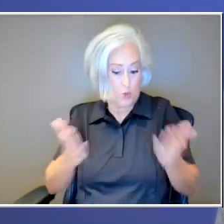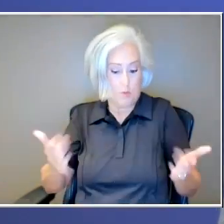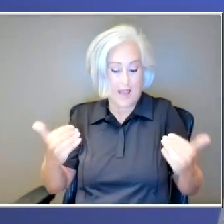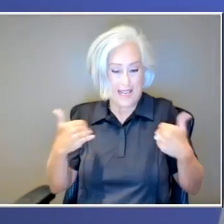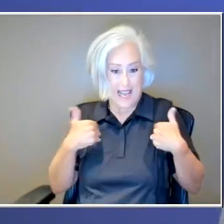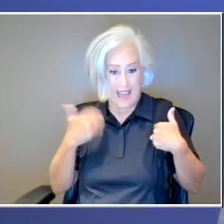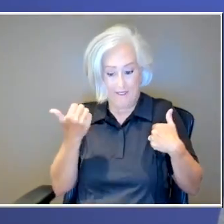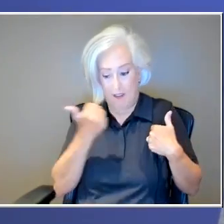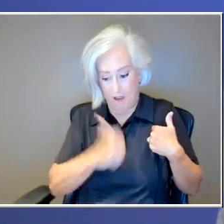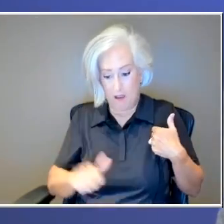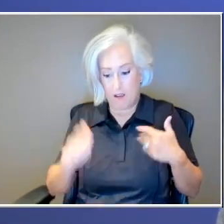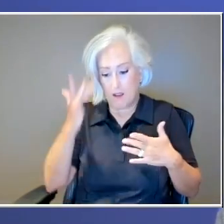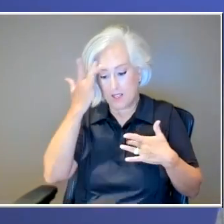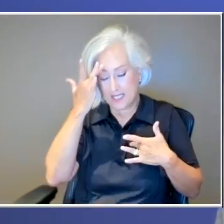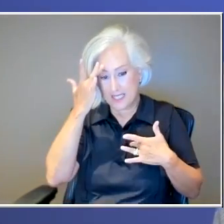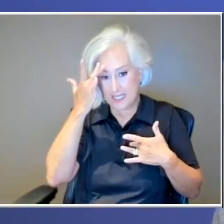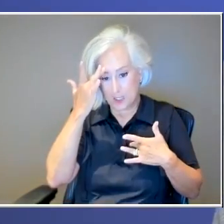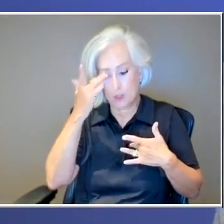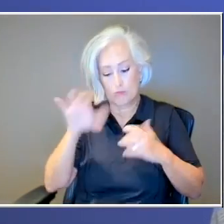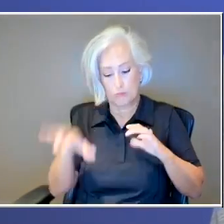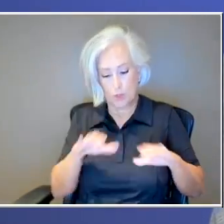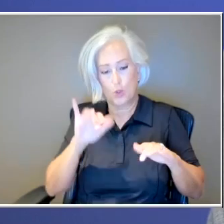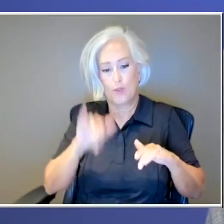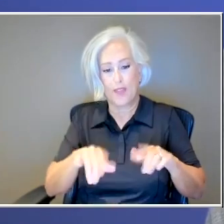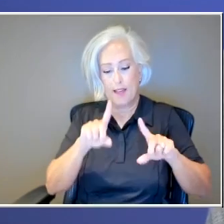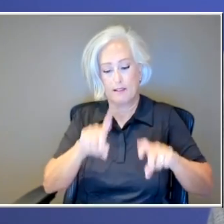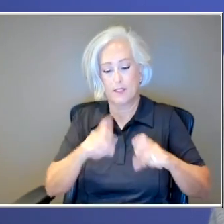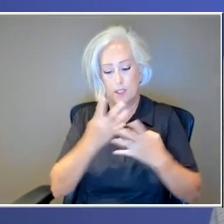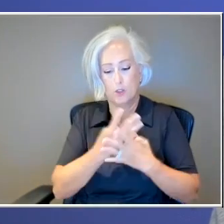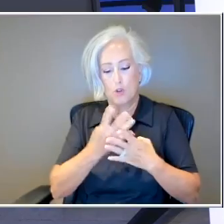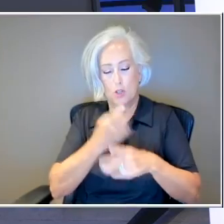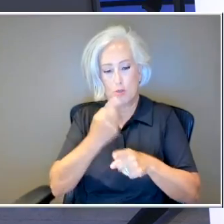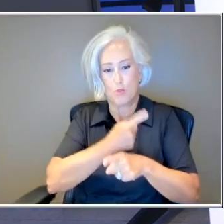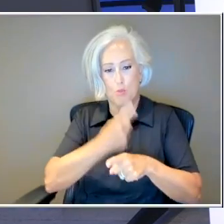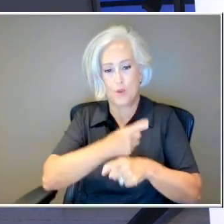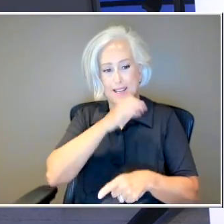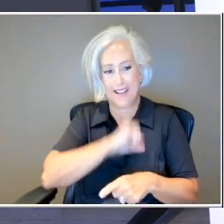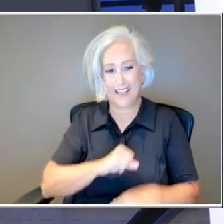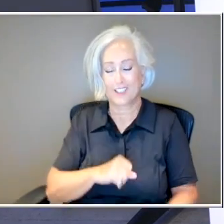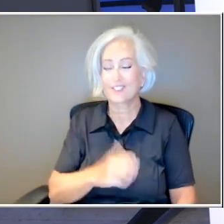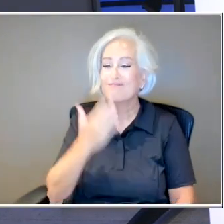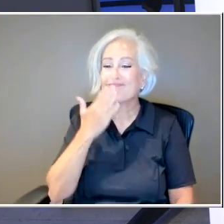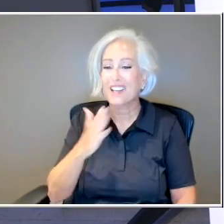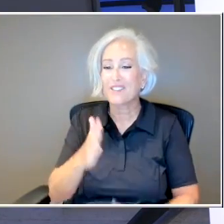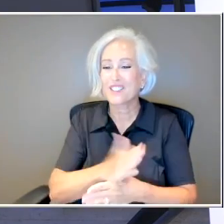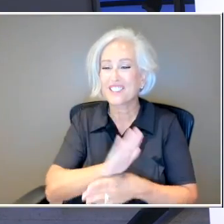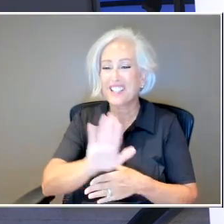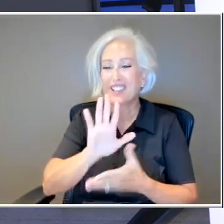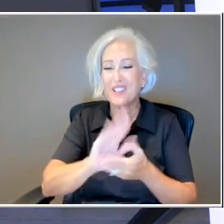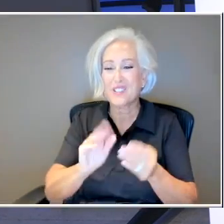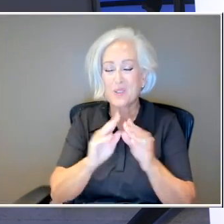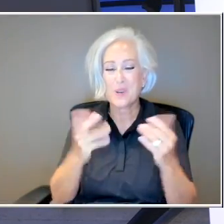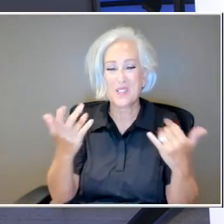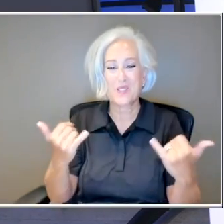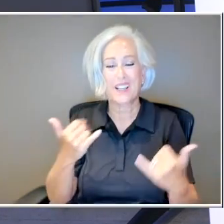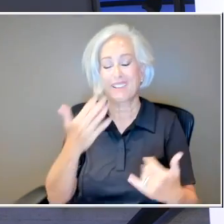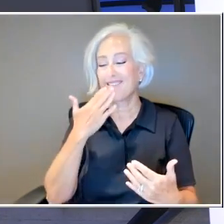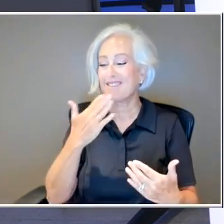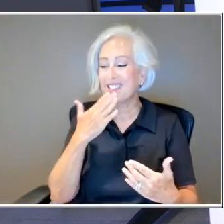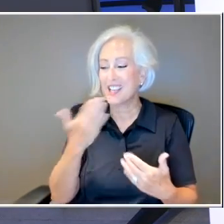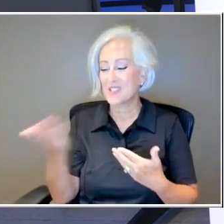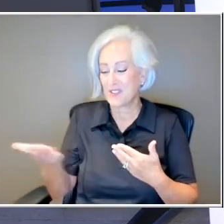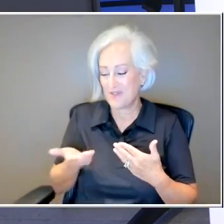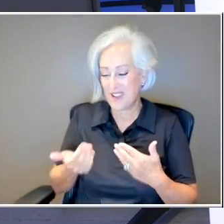you should get your screenings done at the appropriate age. Thank you for sharing your story, being with us today. Thank you for having me. Take care of that little